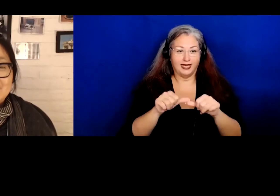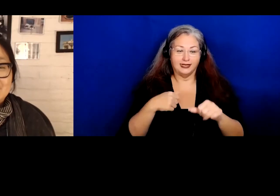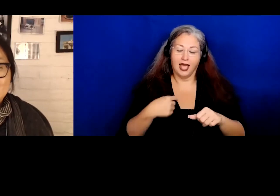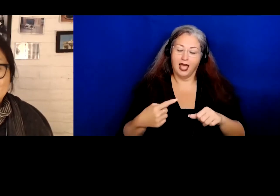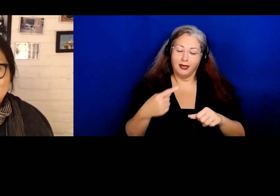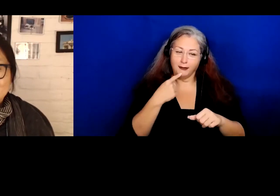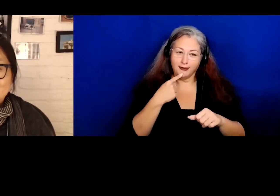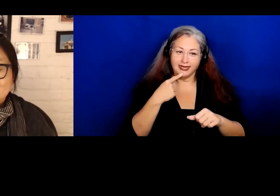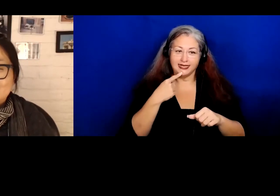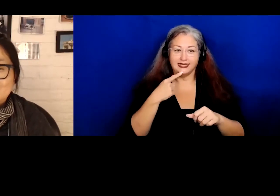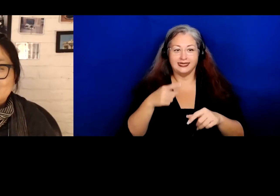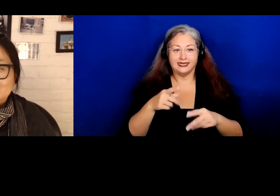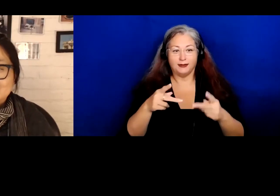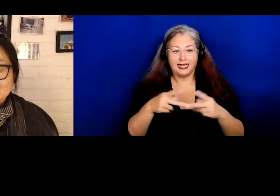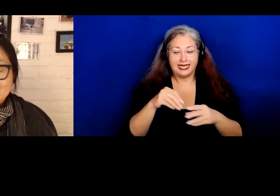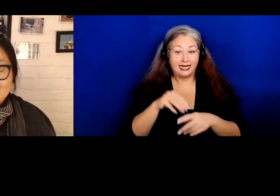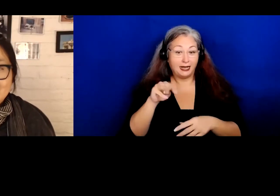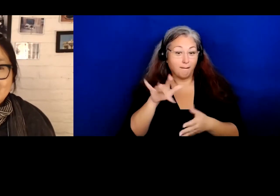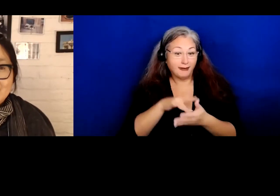in Midtown, and I hope you guys open up soon.